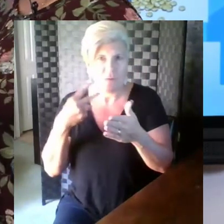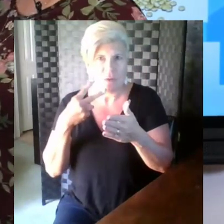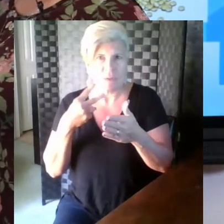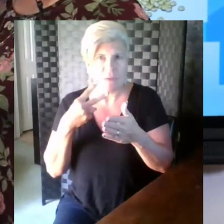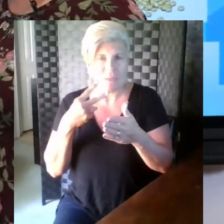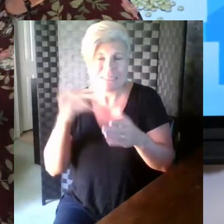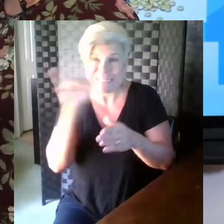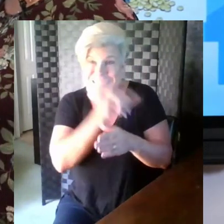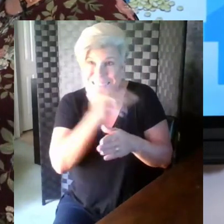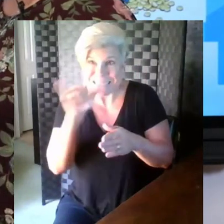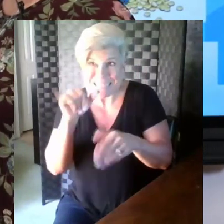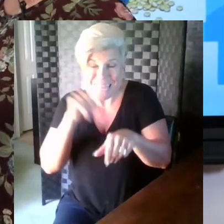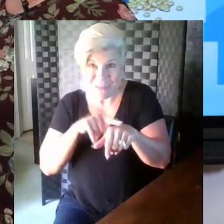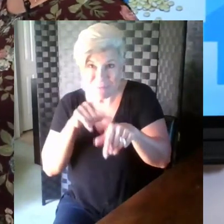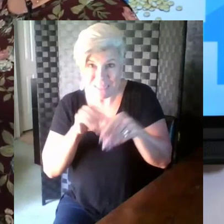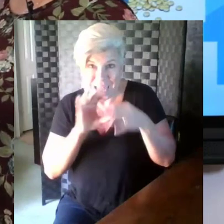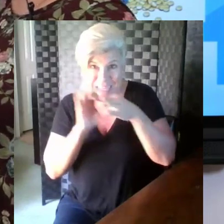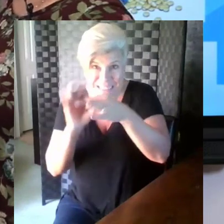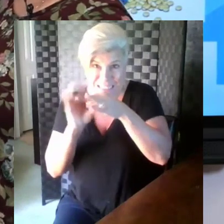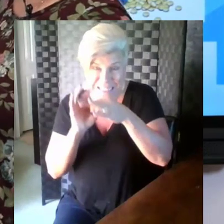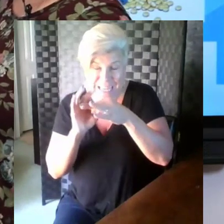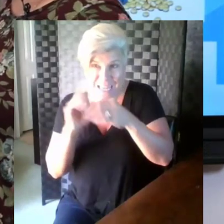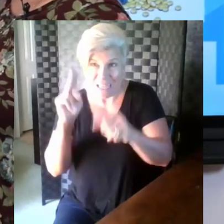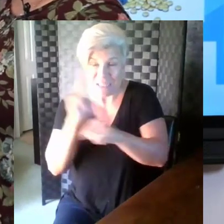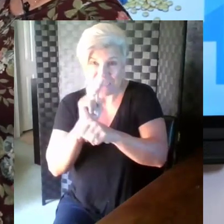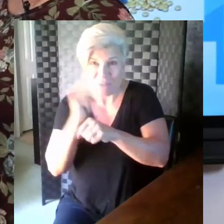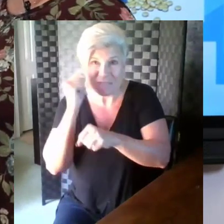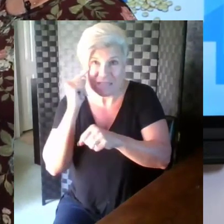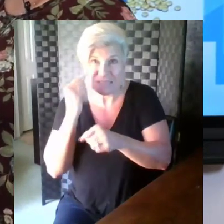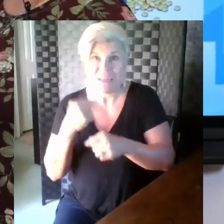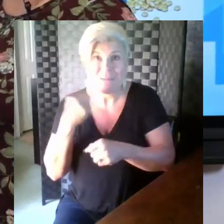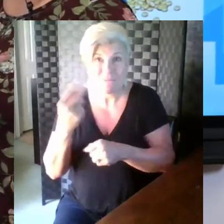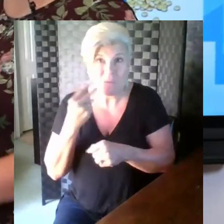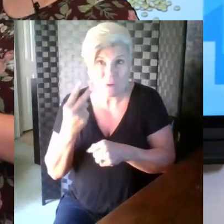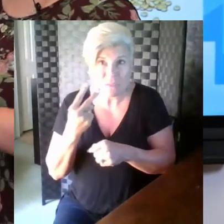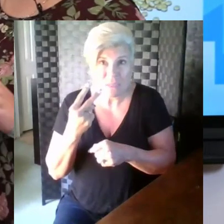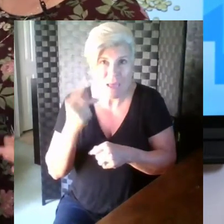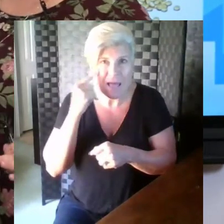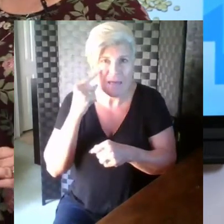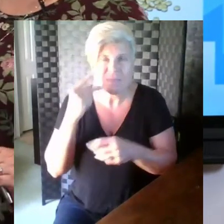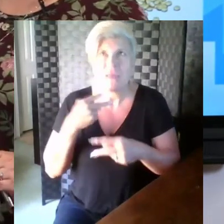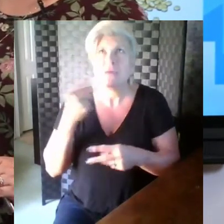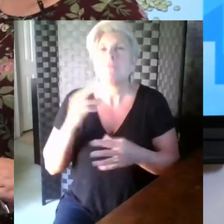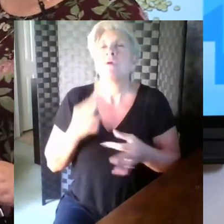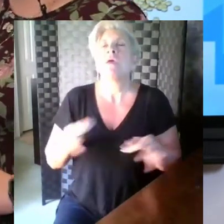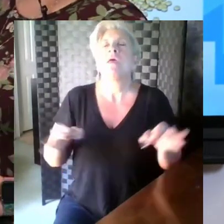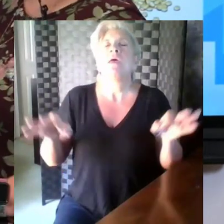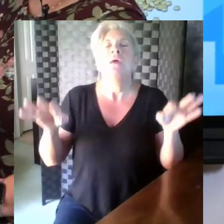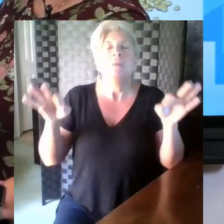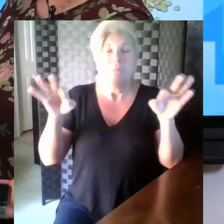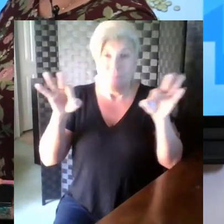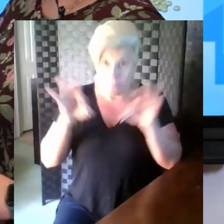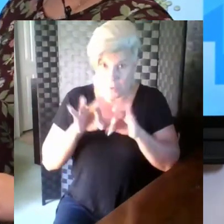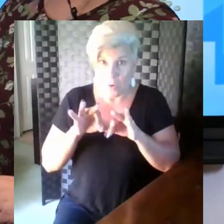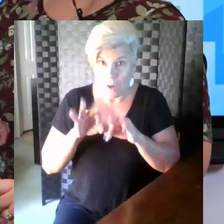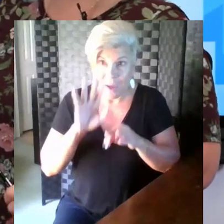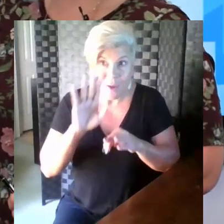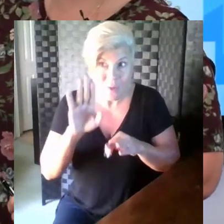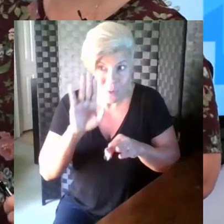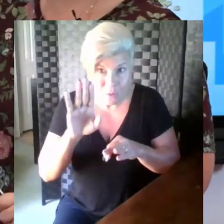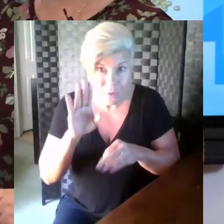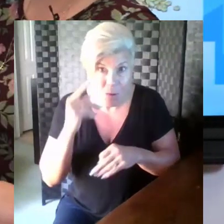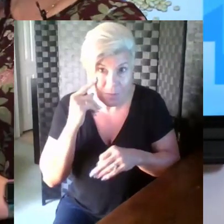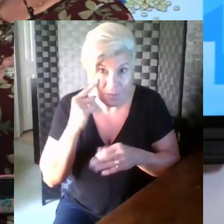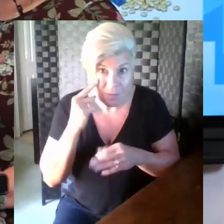They, at the same time, use their thinking voice. And this thinking voice is so important. Your thinking